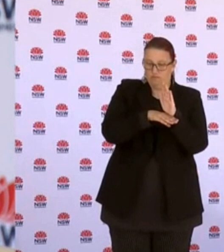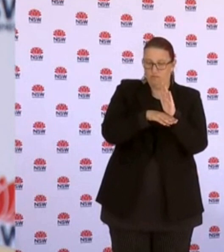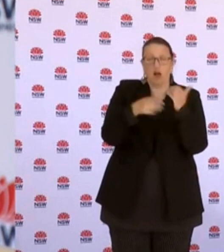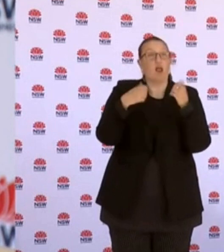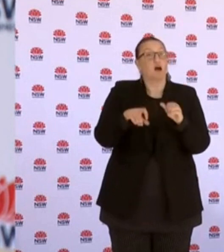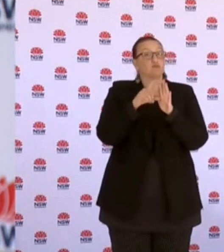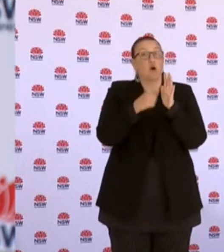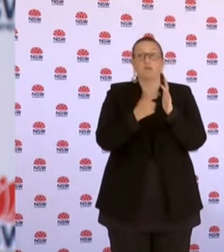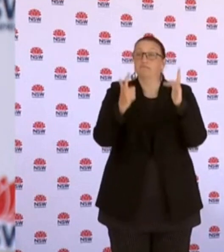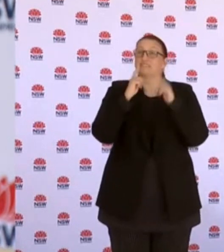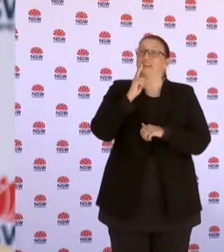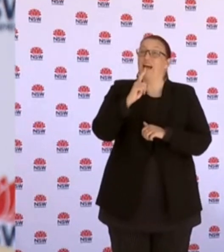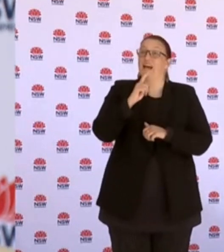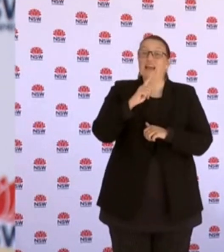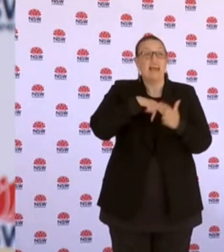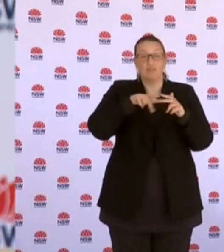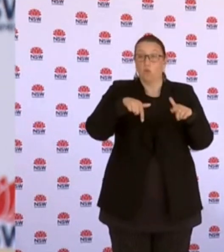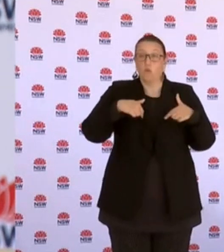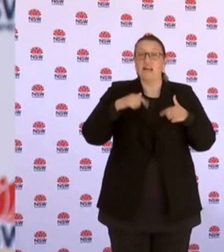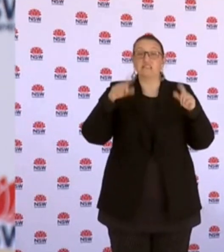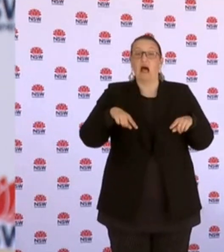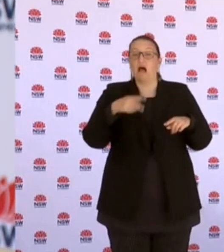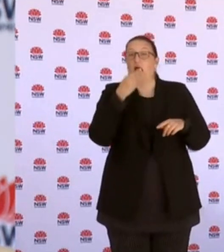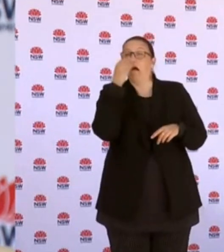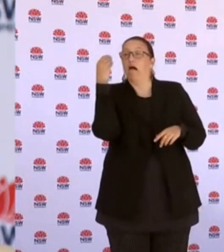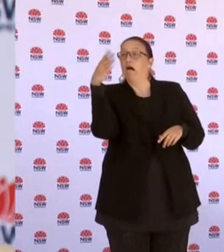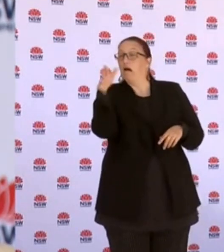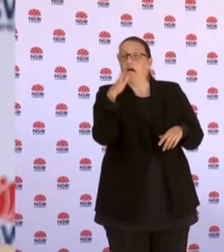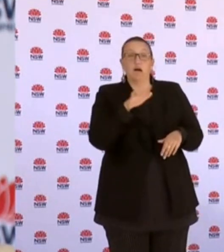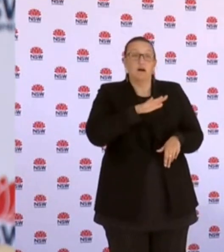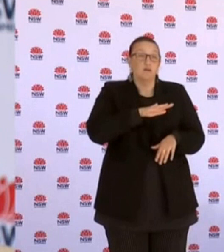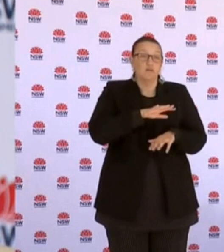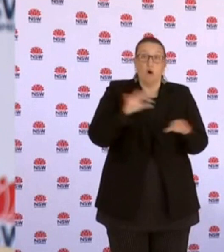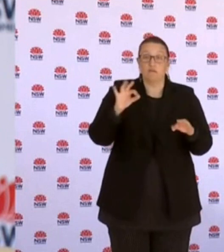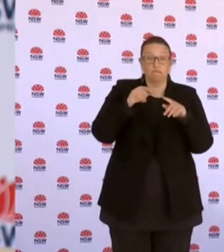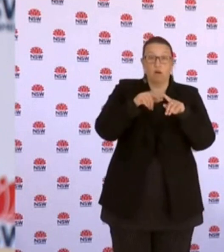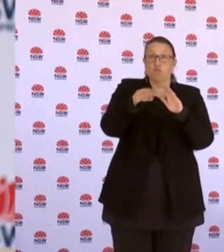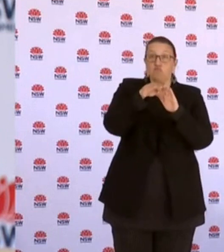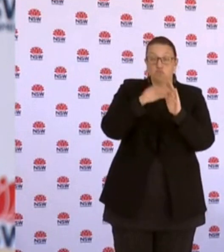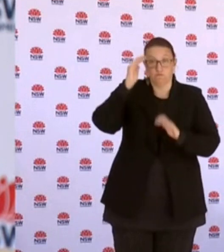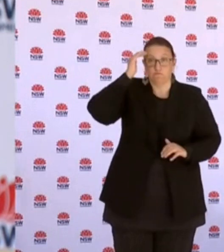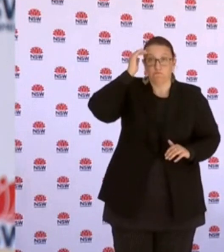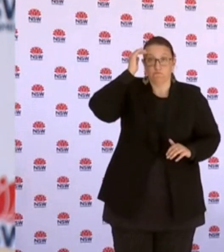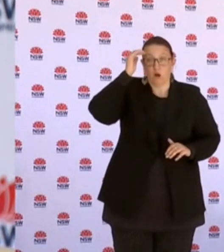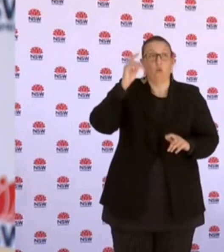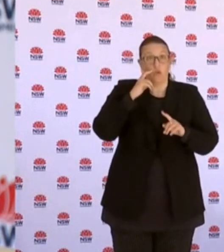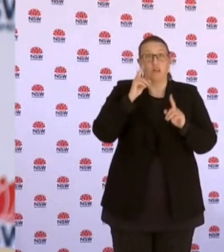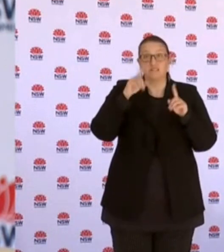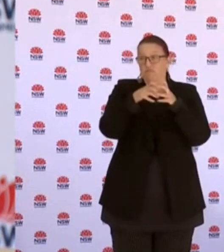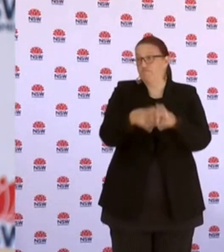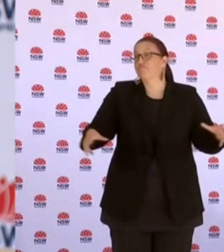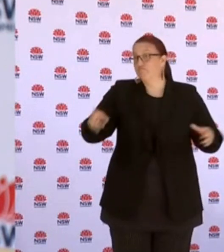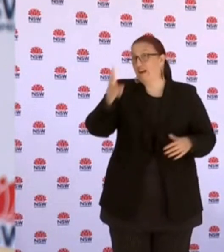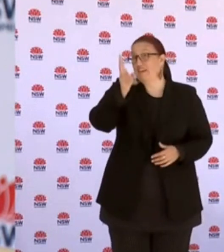important for us to stay the course, to follow the health advice. And if people have any questions, there's information they can have. But